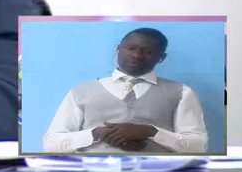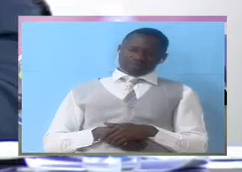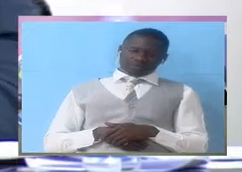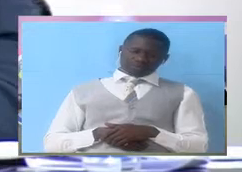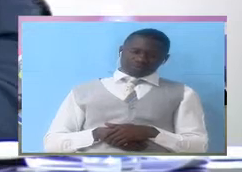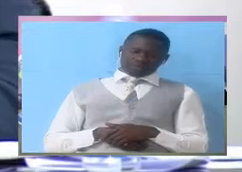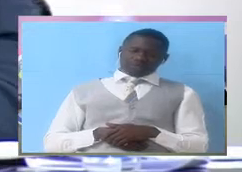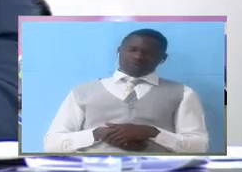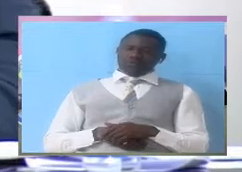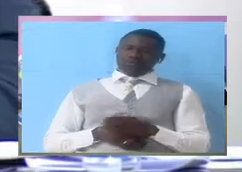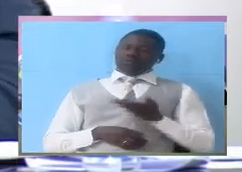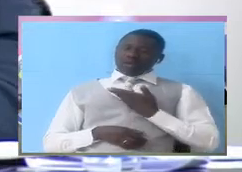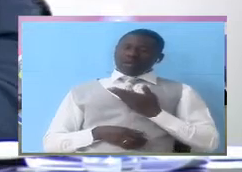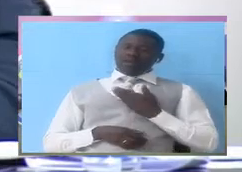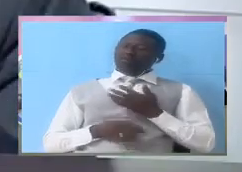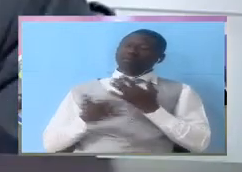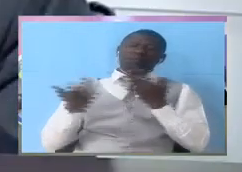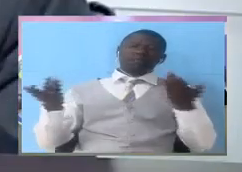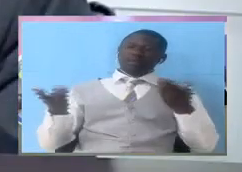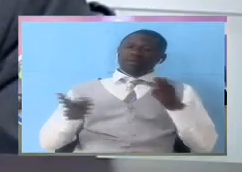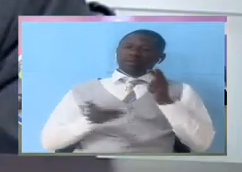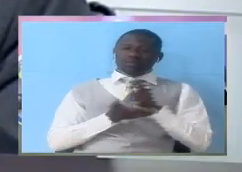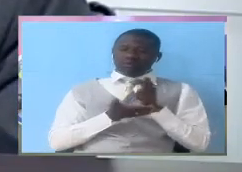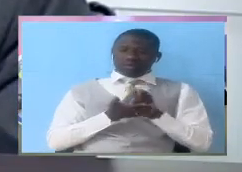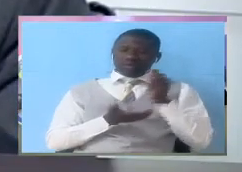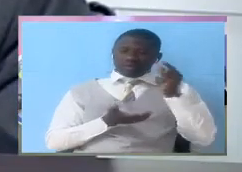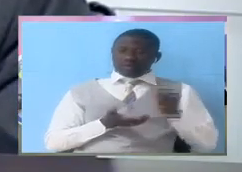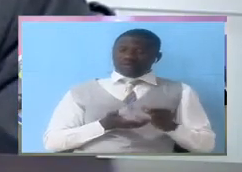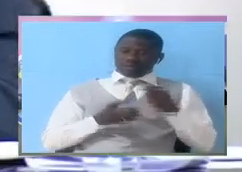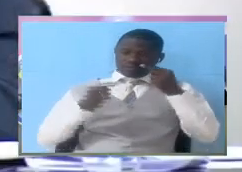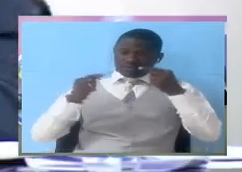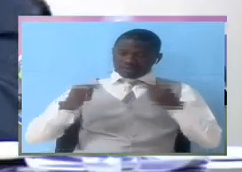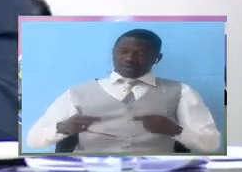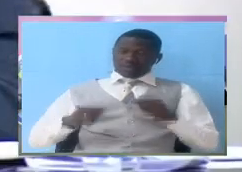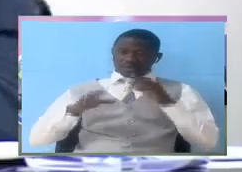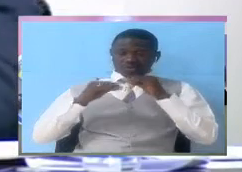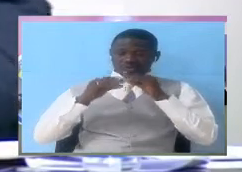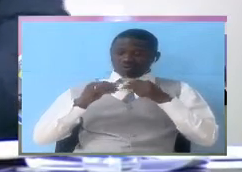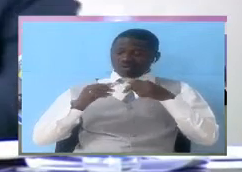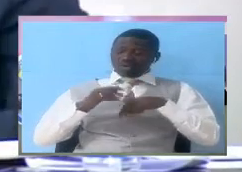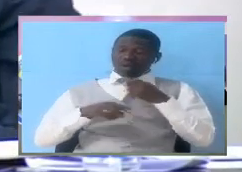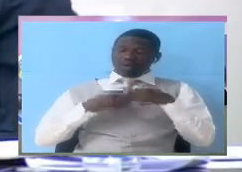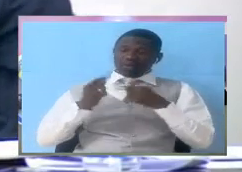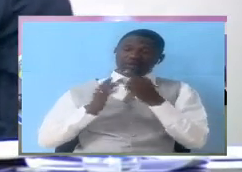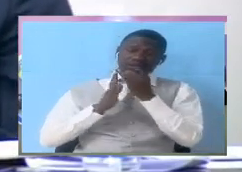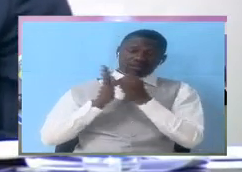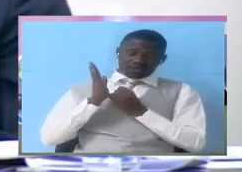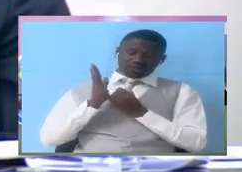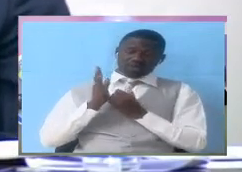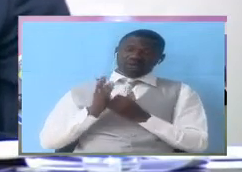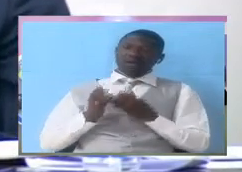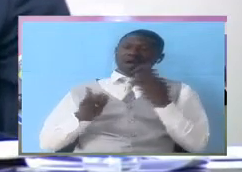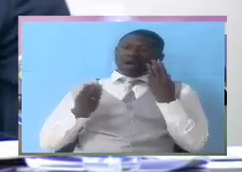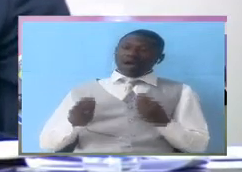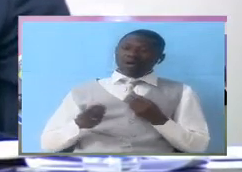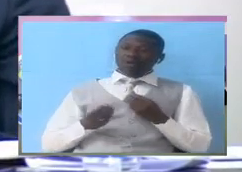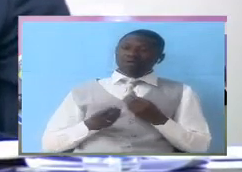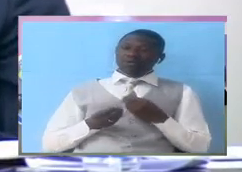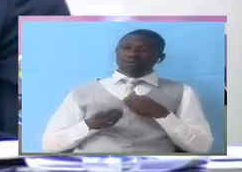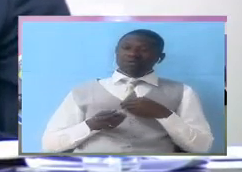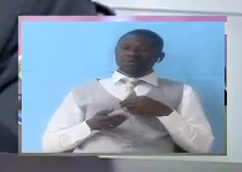Amna sédé yu fi bari yu fi joxe seen sédé ci mbir mi. How was evidence collected? Naka lañ doon mëna dajare firnde yi ci